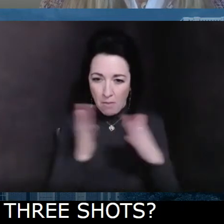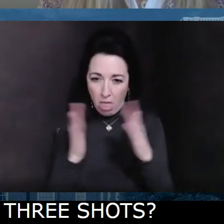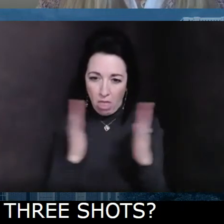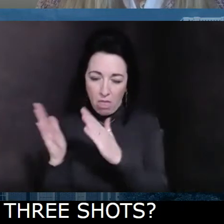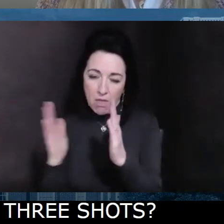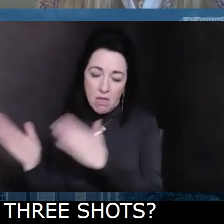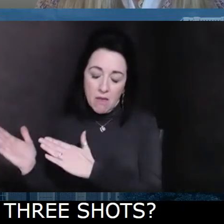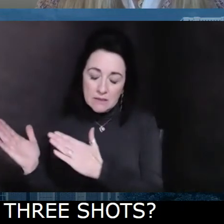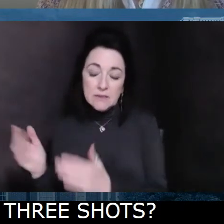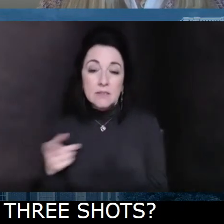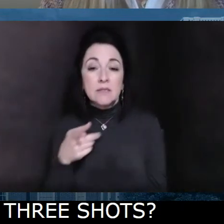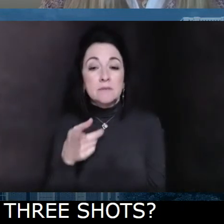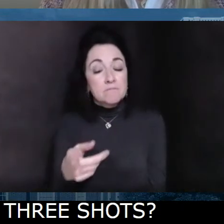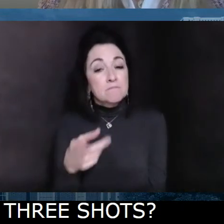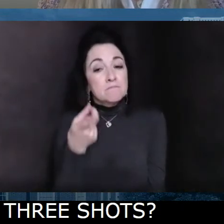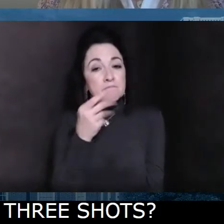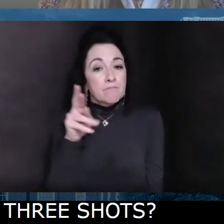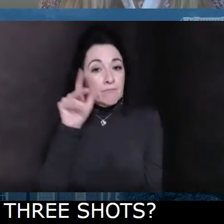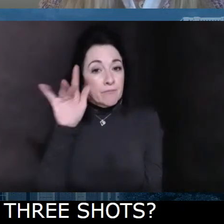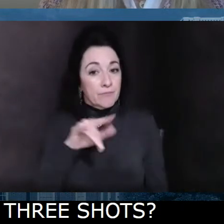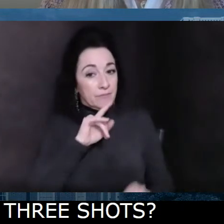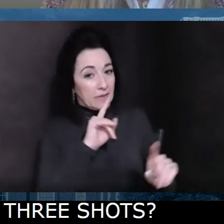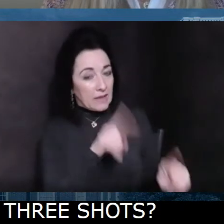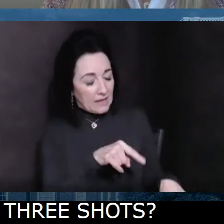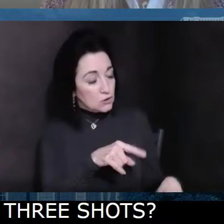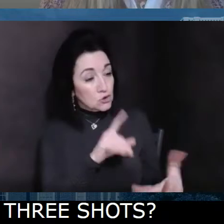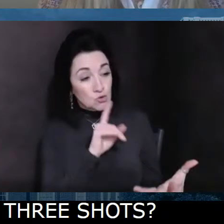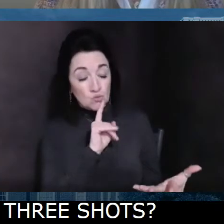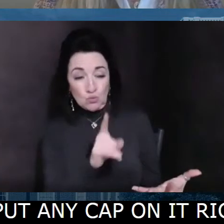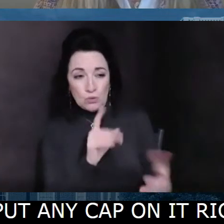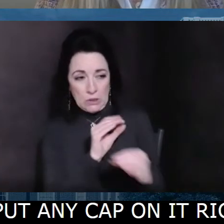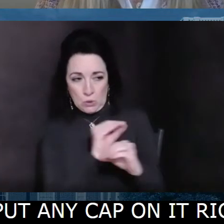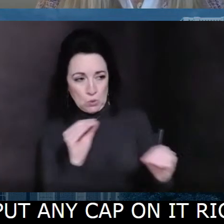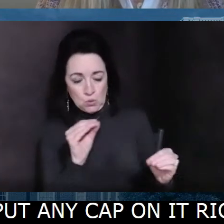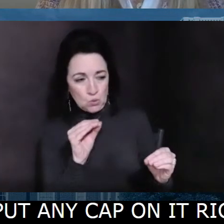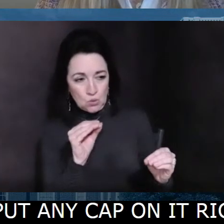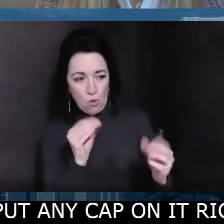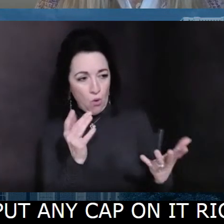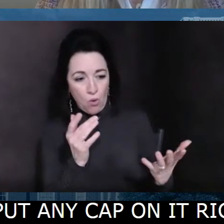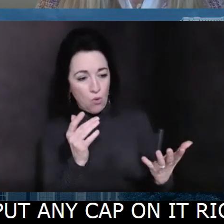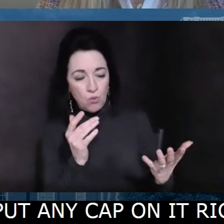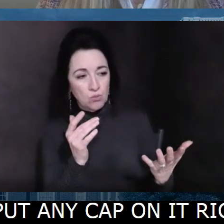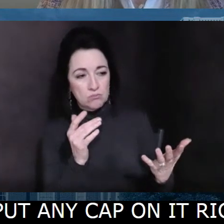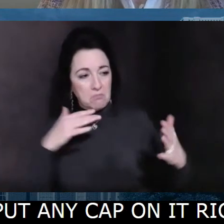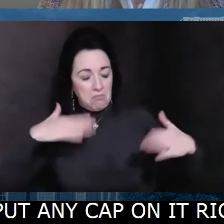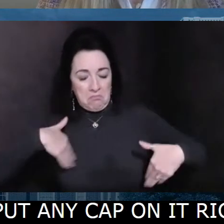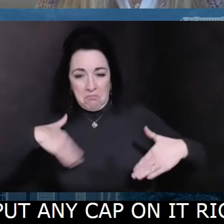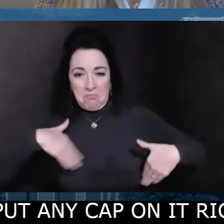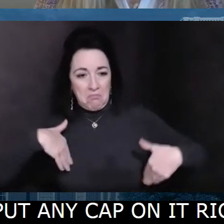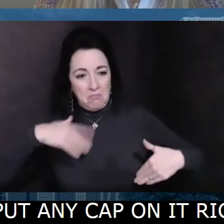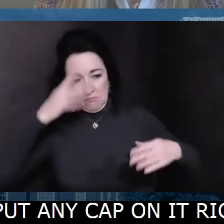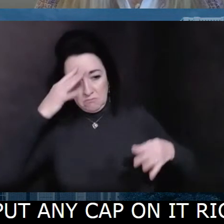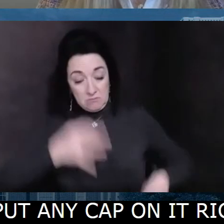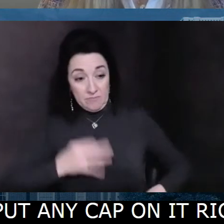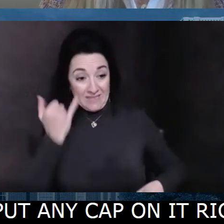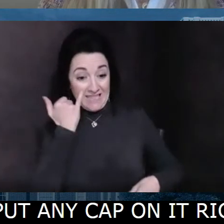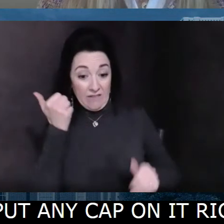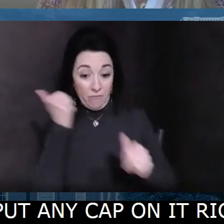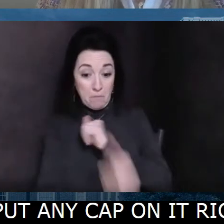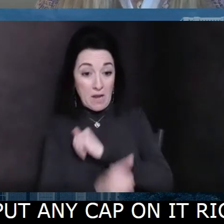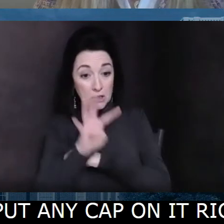duration? But there's certainly no recommendation that if you go over 42 days, you need to start